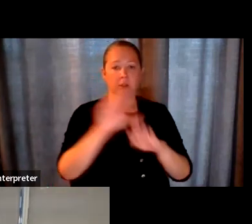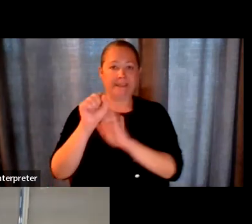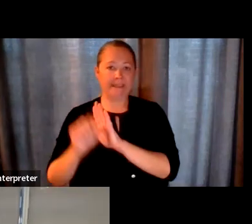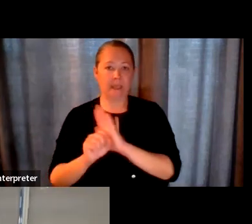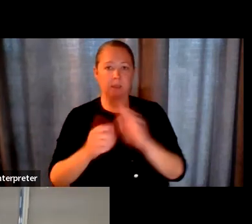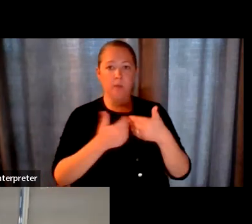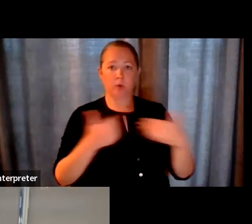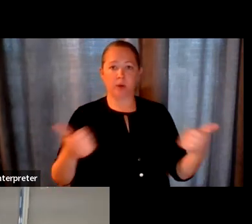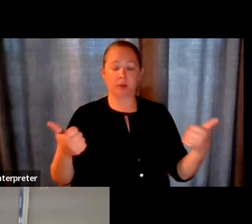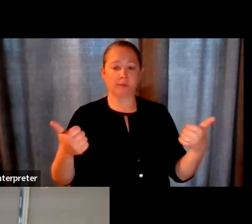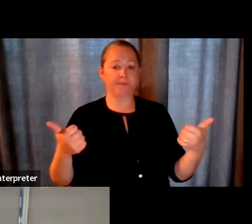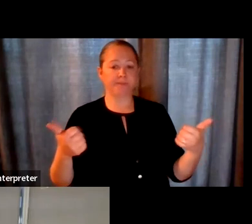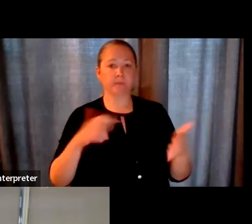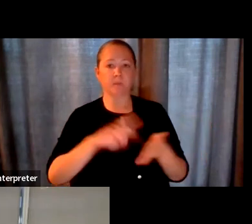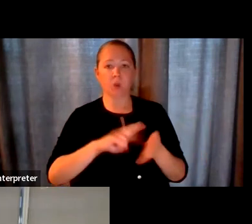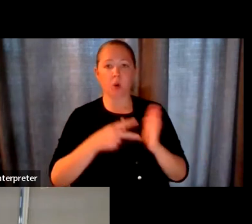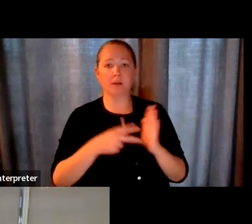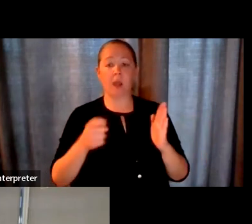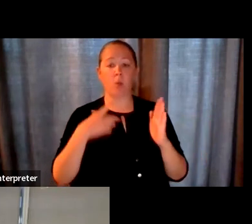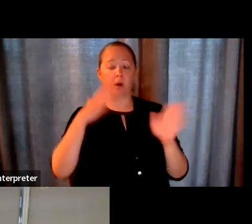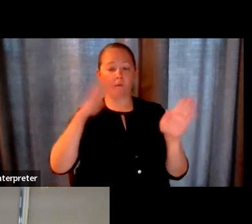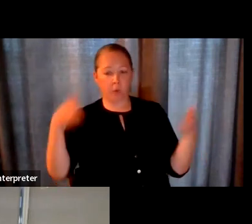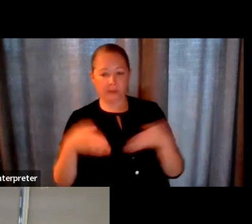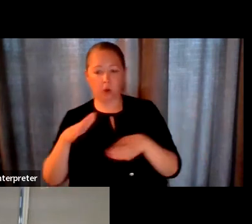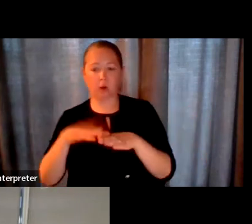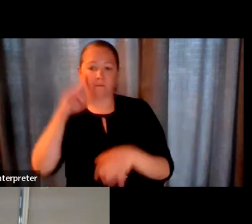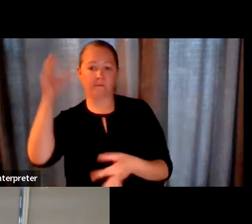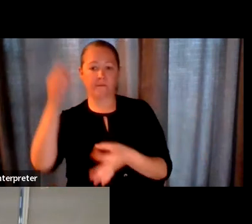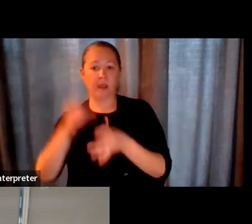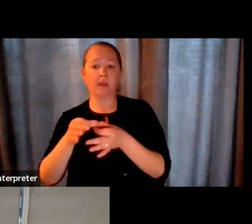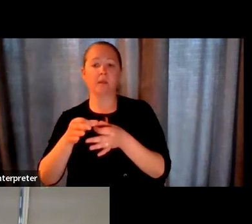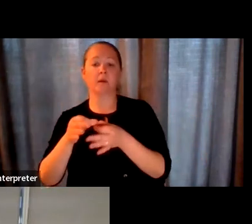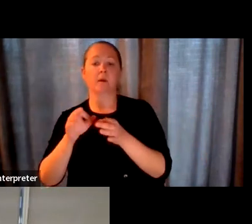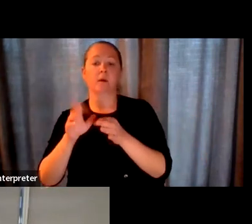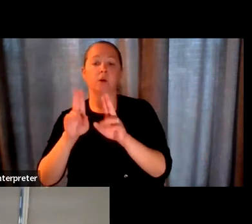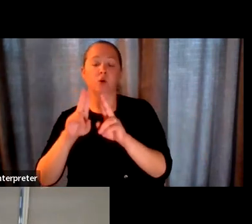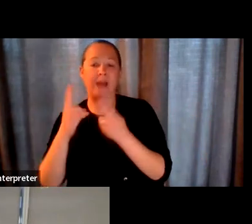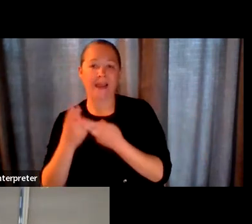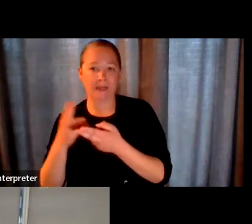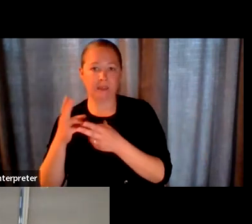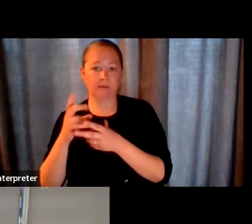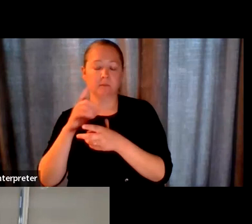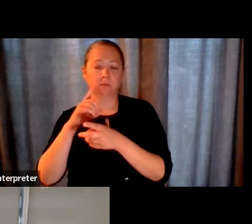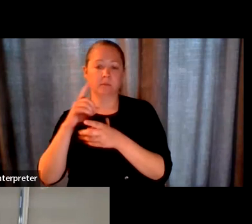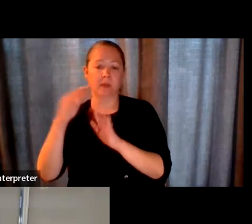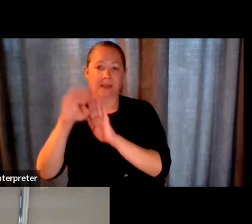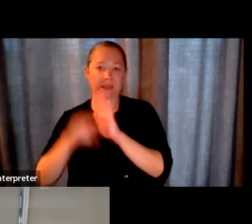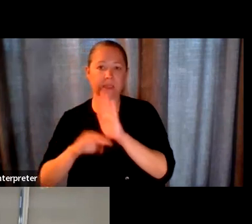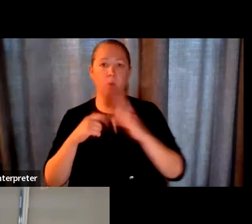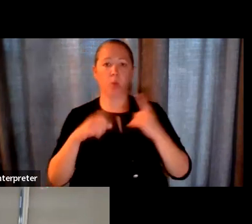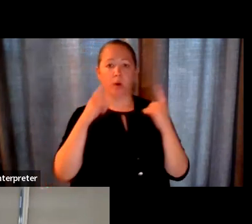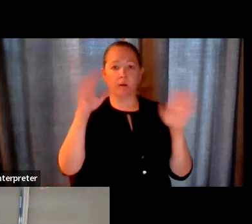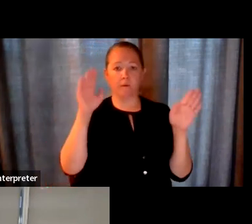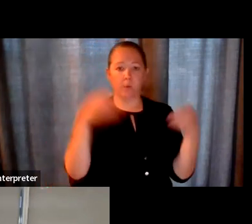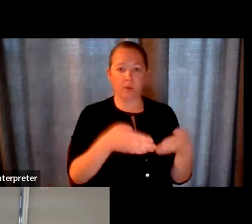we are focused on our Faith Leaders United list. We are focused ruthlessly on our visibility. And I hope